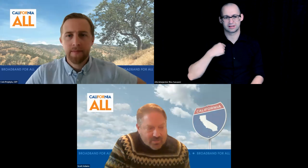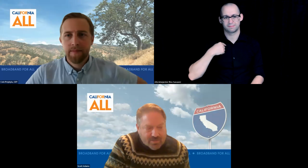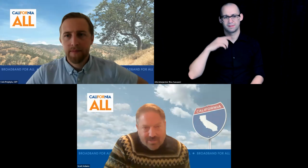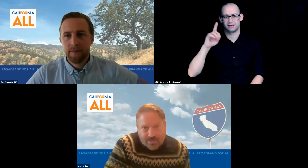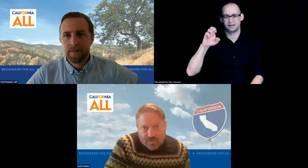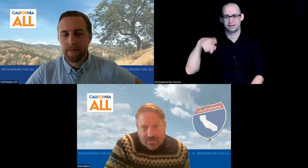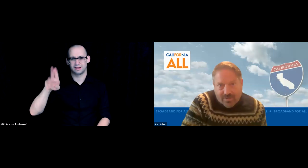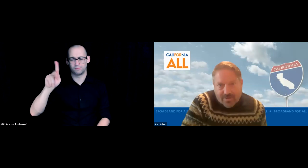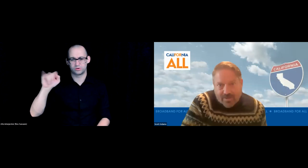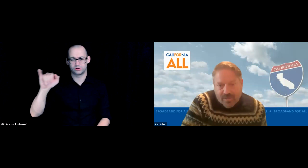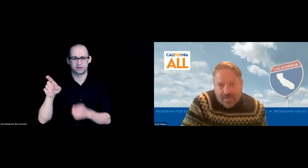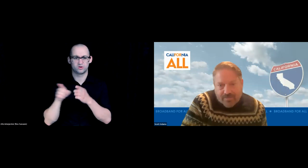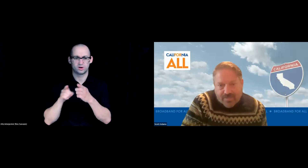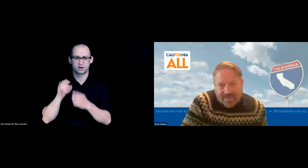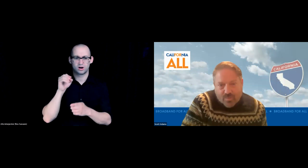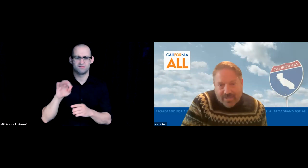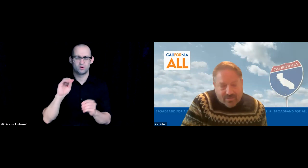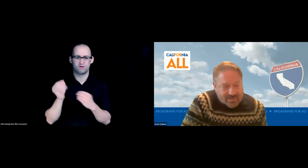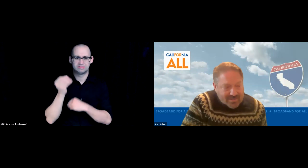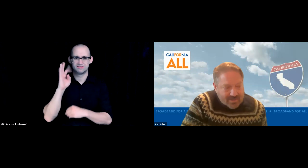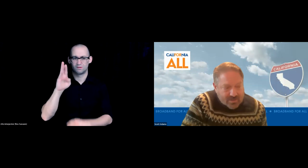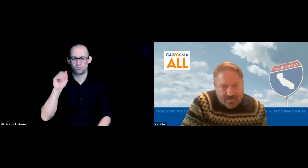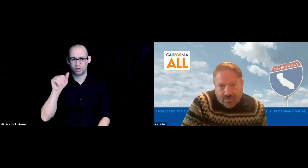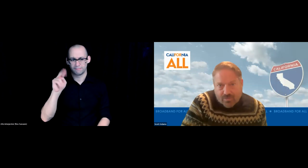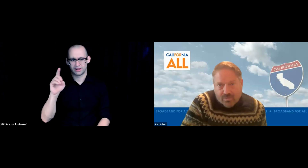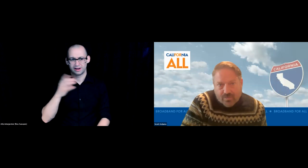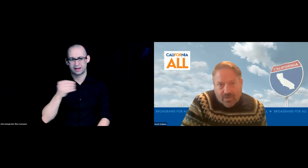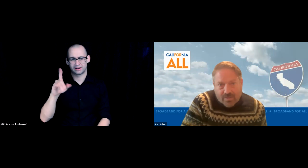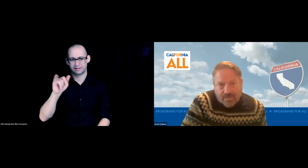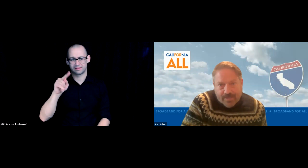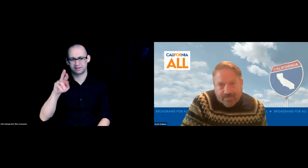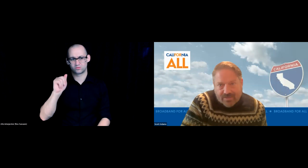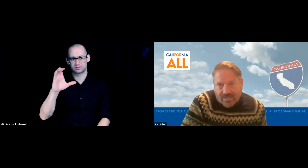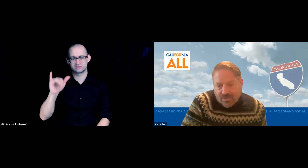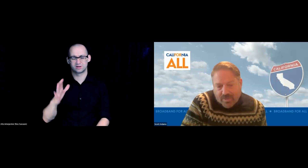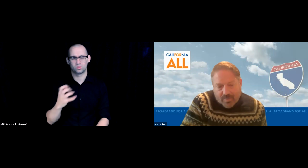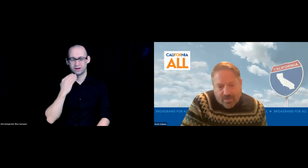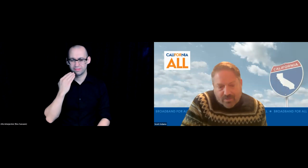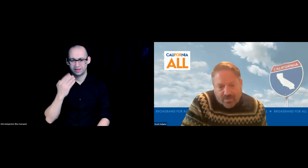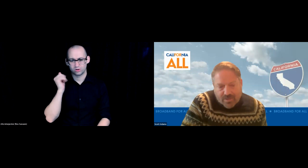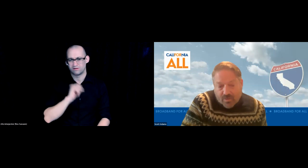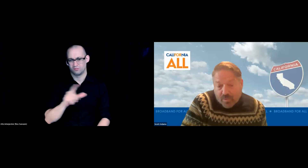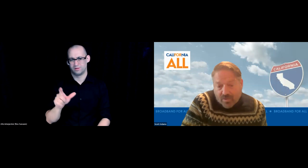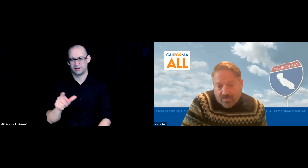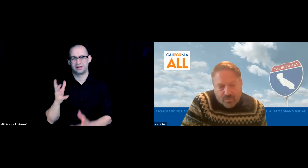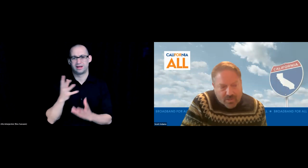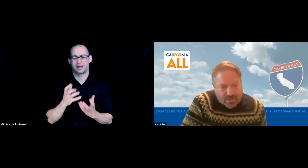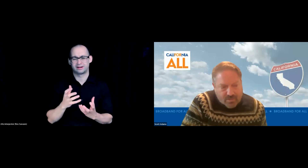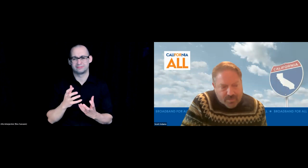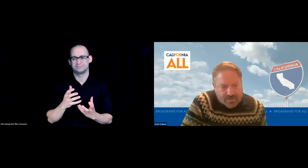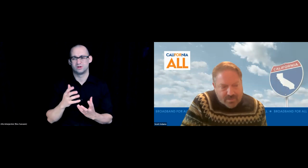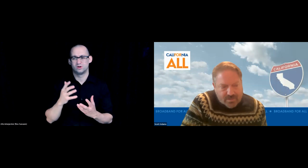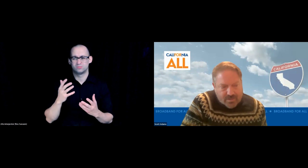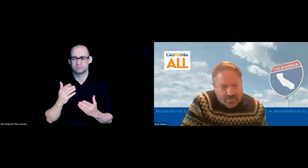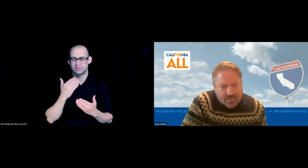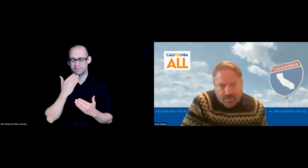and Digital Literacy. Want to thank our panelists and thank all of you who continue to be a part of this working group